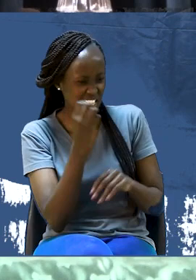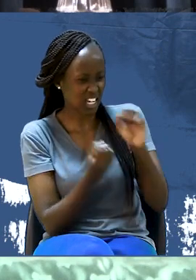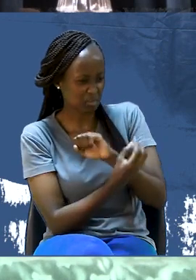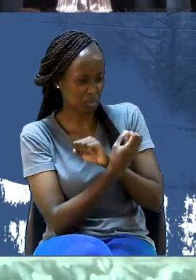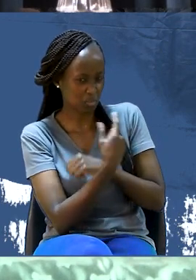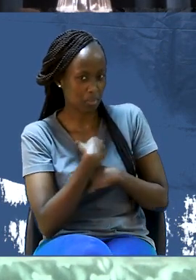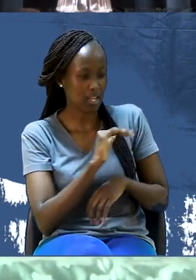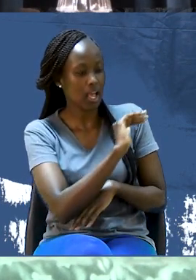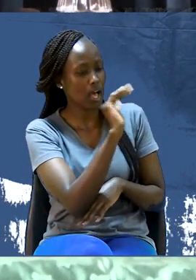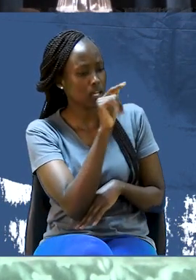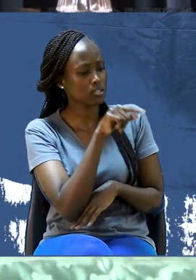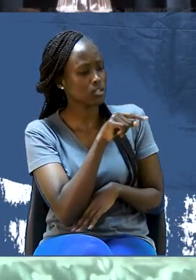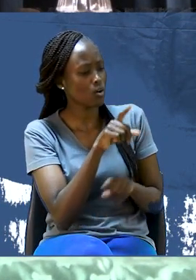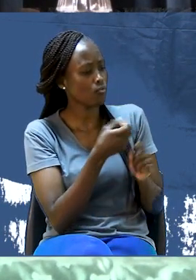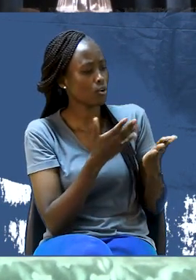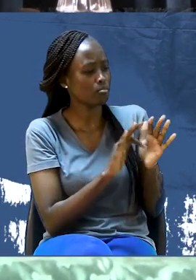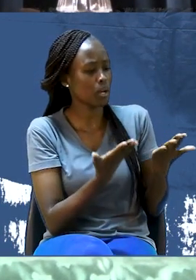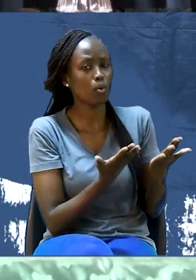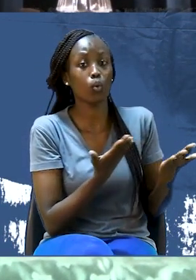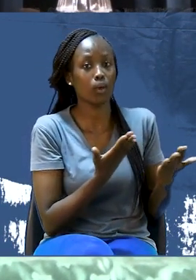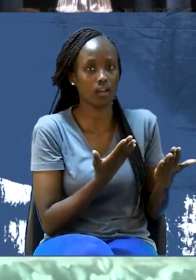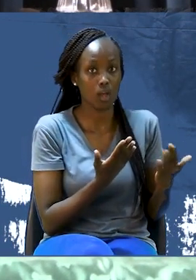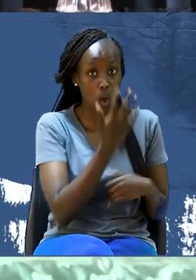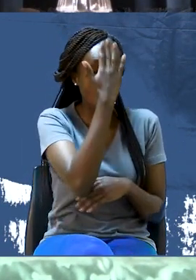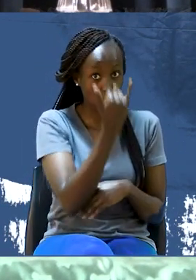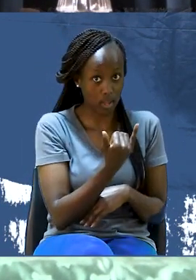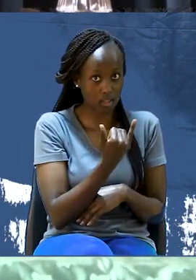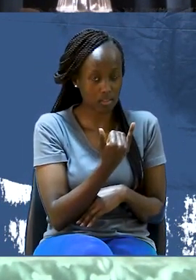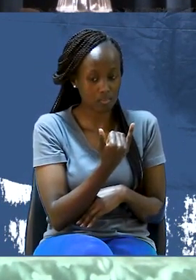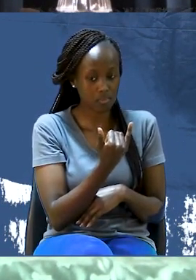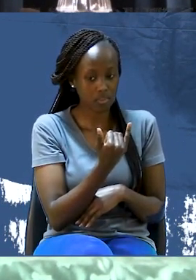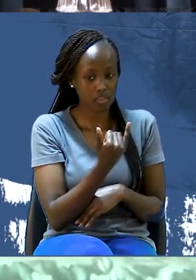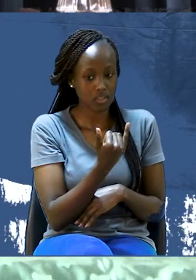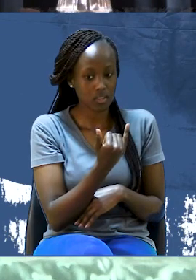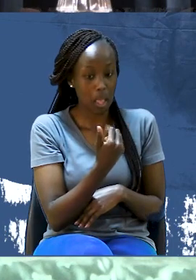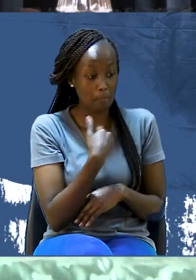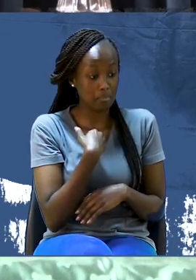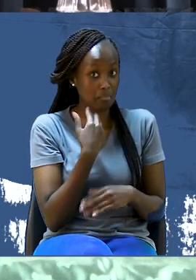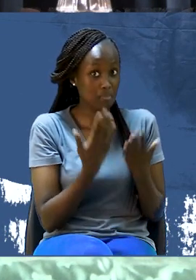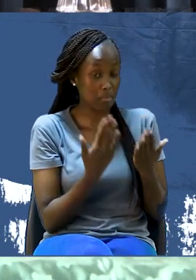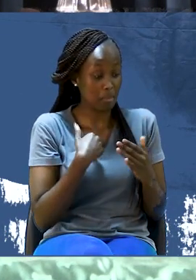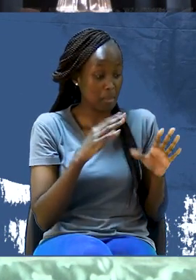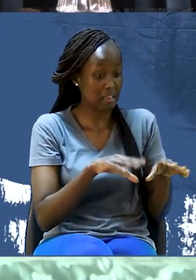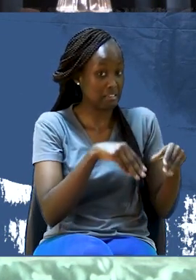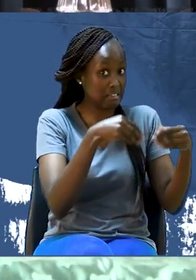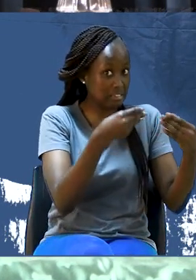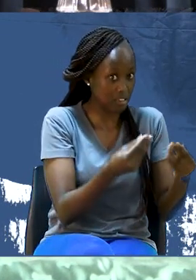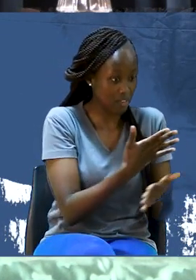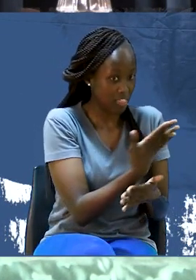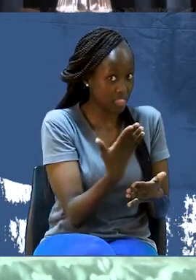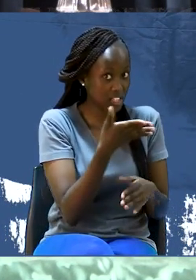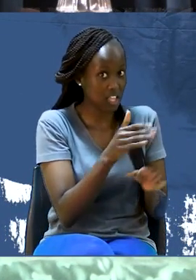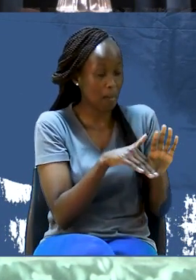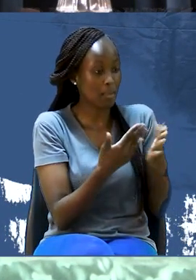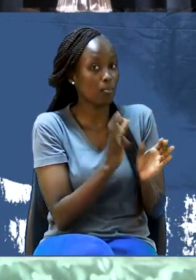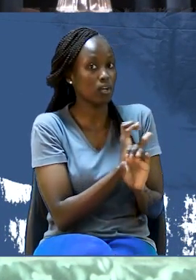ask, where do you find that in the passage? Because you may realize that I am actually bringing into the study not what is in the